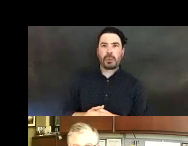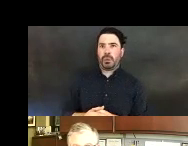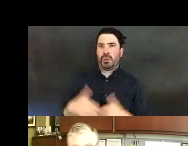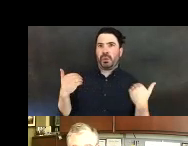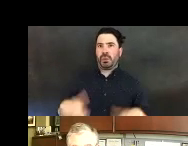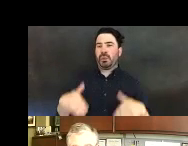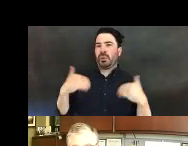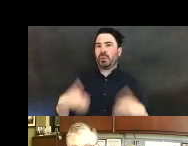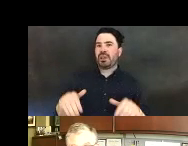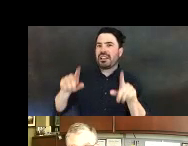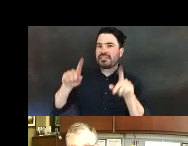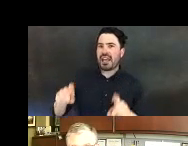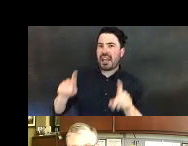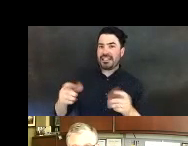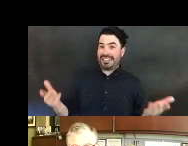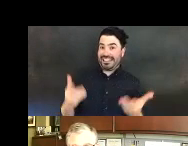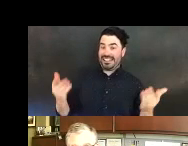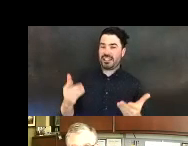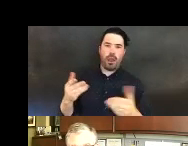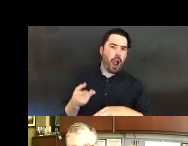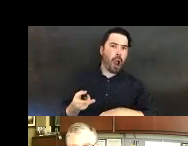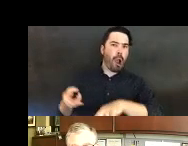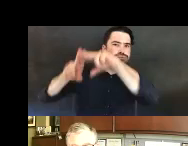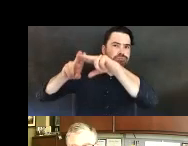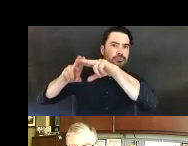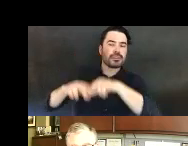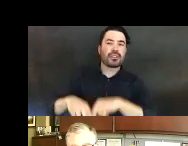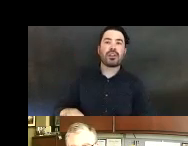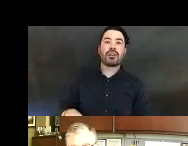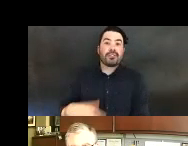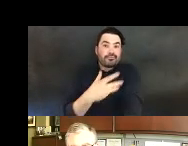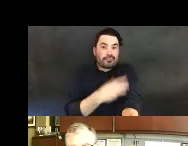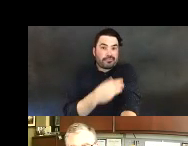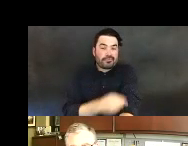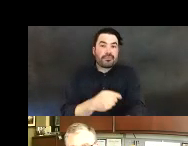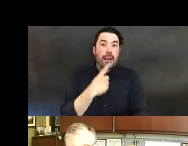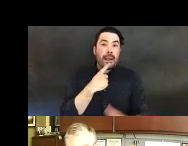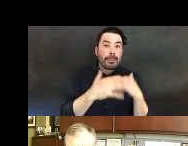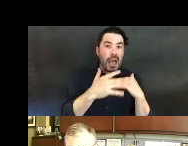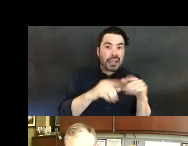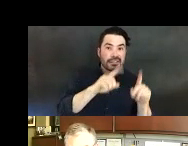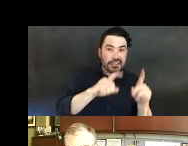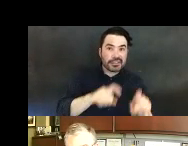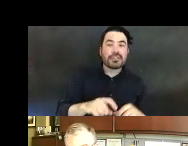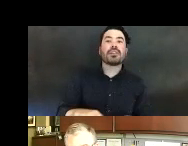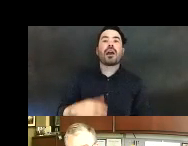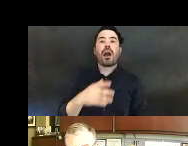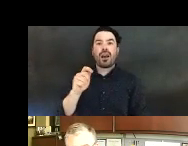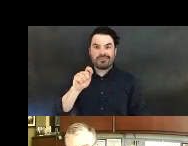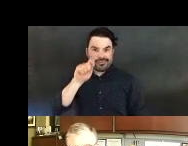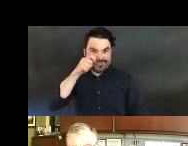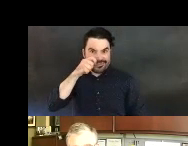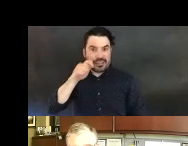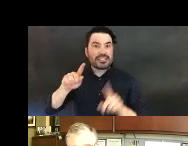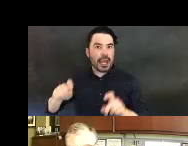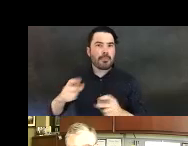testing capacity here for PCR testing, and we have serology testing available as well. And I'll show you, my last slide will